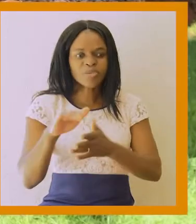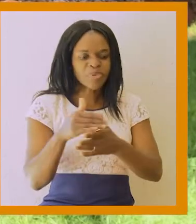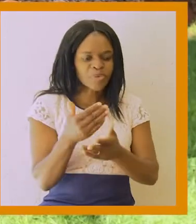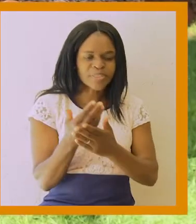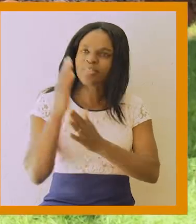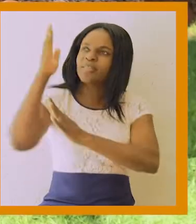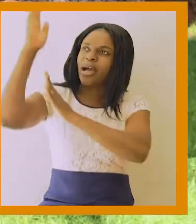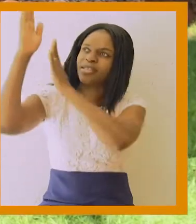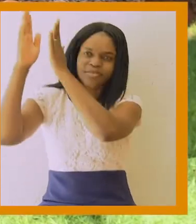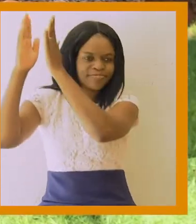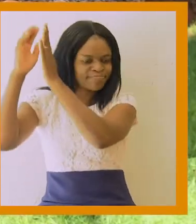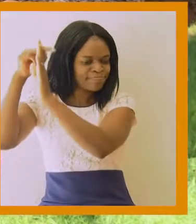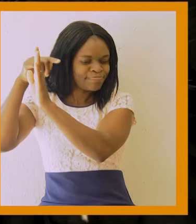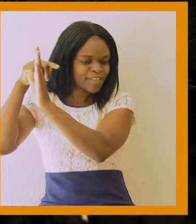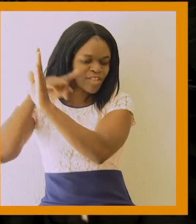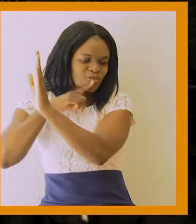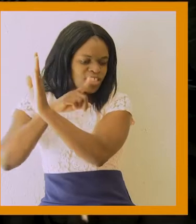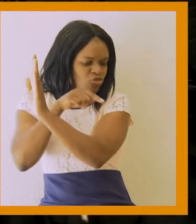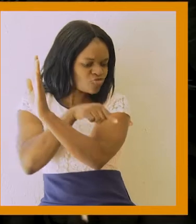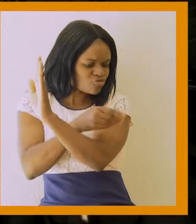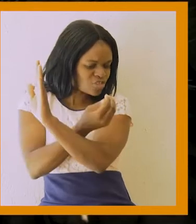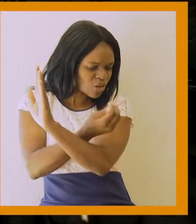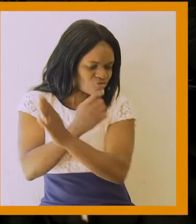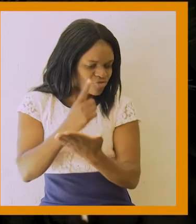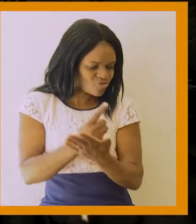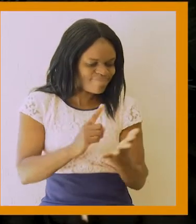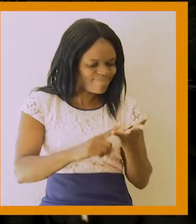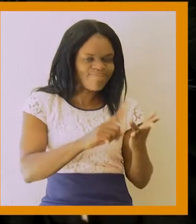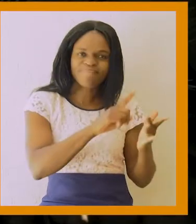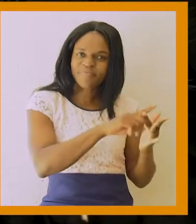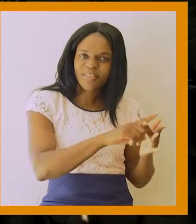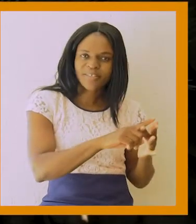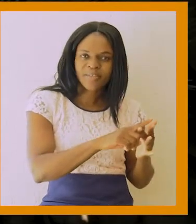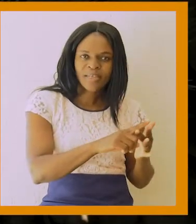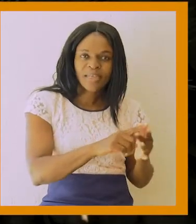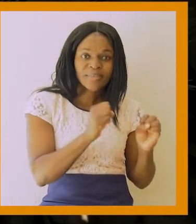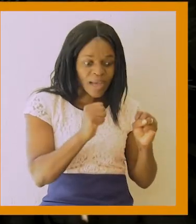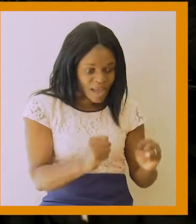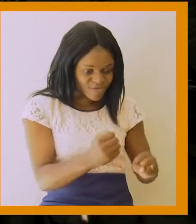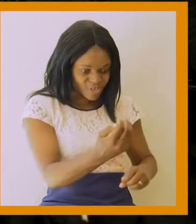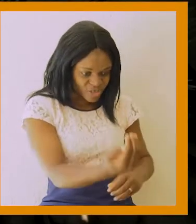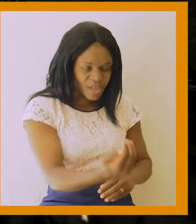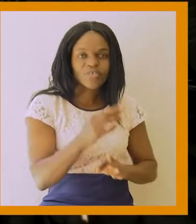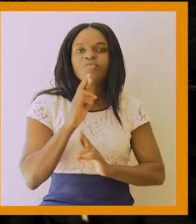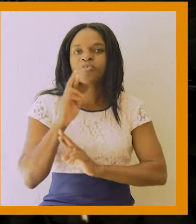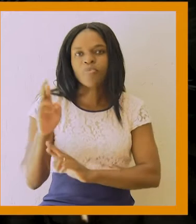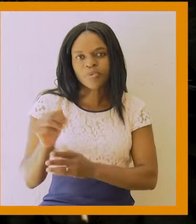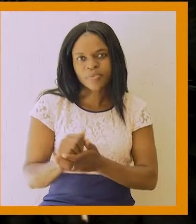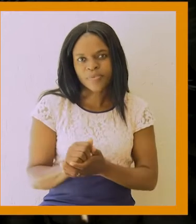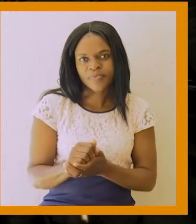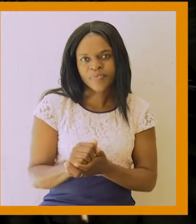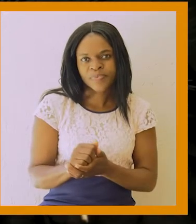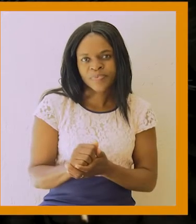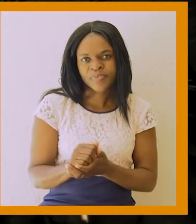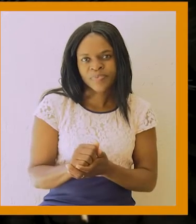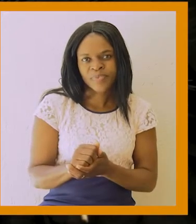are surrounded by adults who determine what they should do, yeah, what they decide. Even if they are hurt,